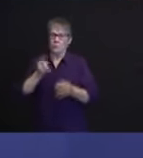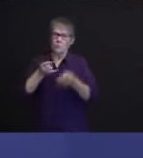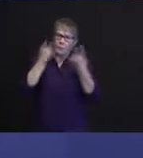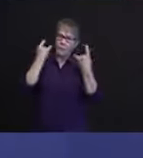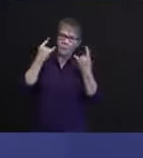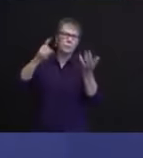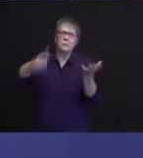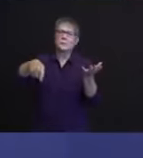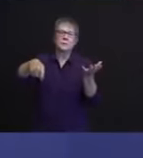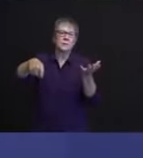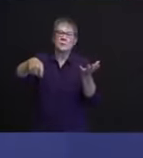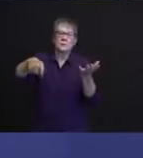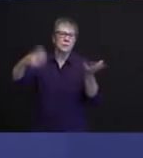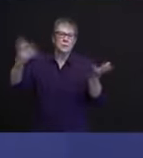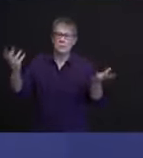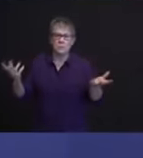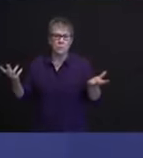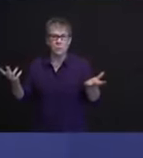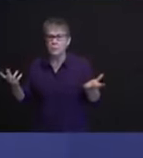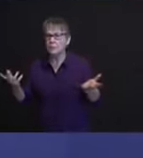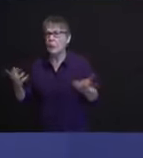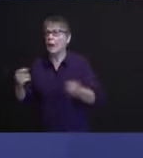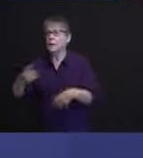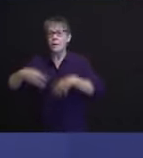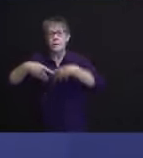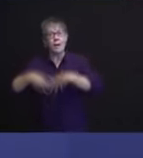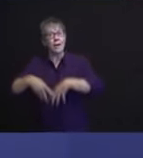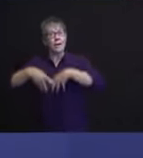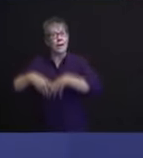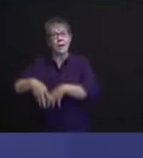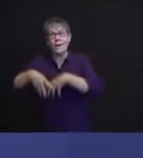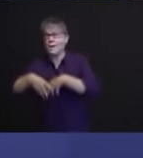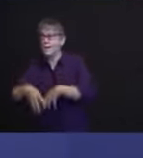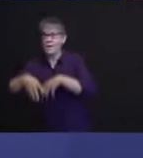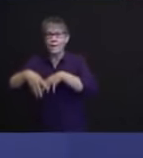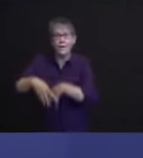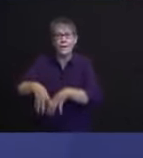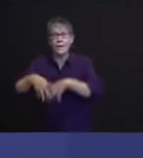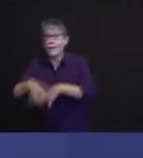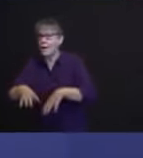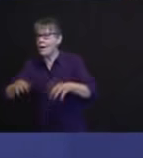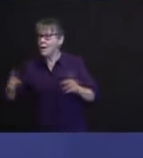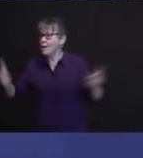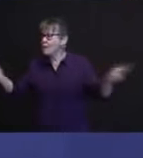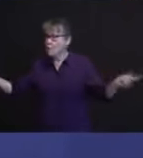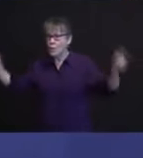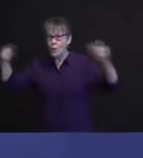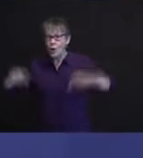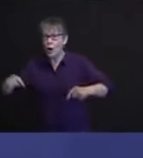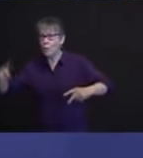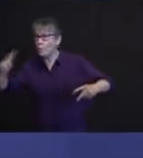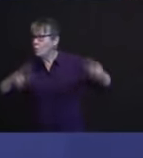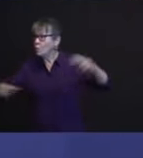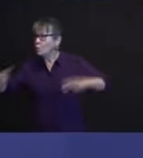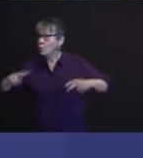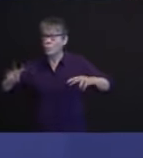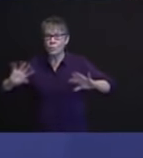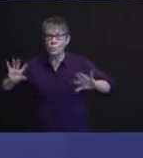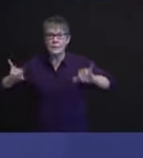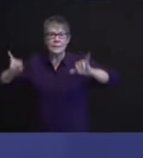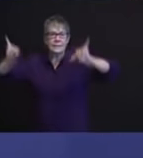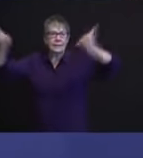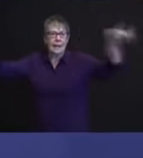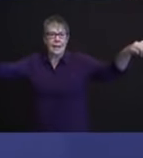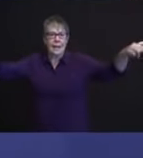be permitted to throw items from their floats or cars to spectators. With increased cases, we must continue to maintain